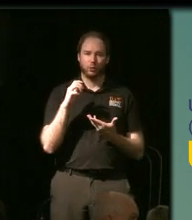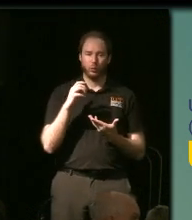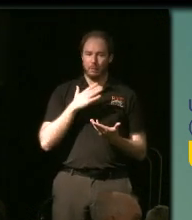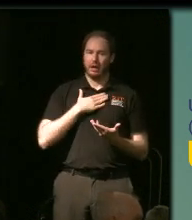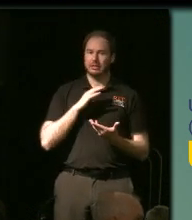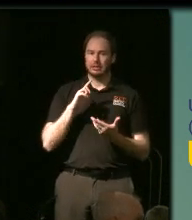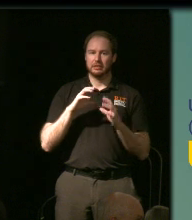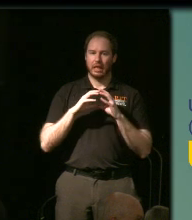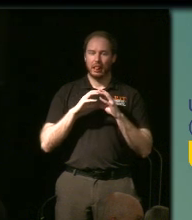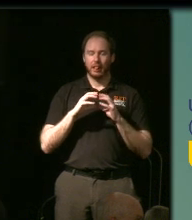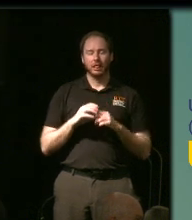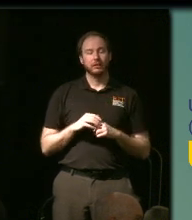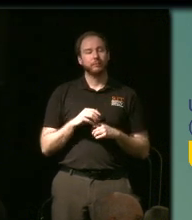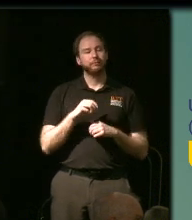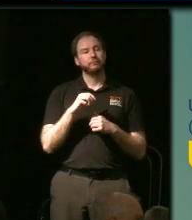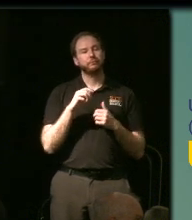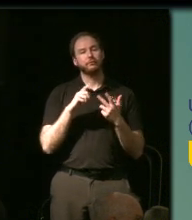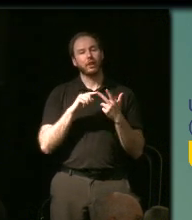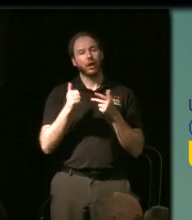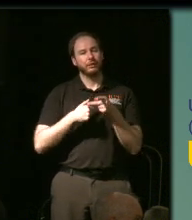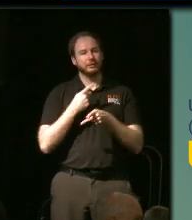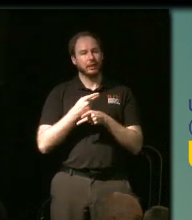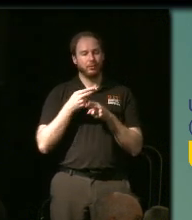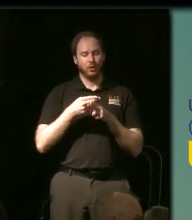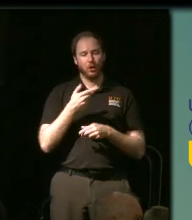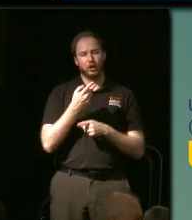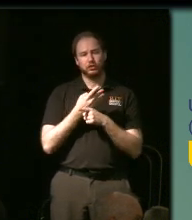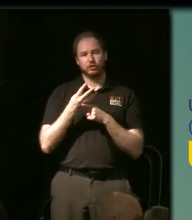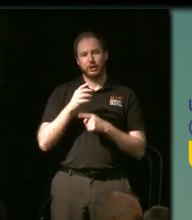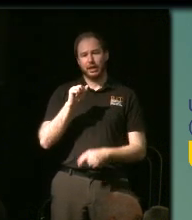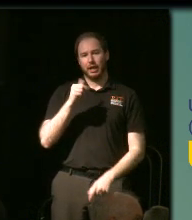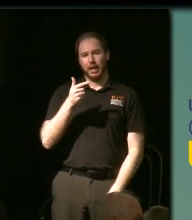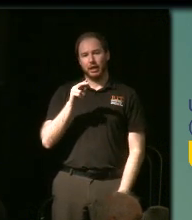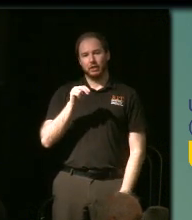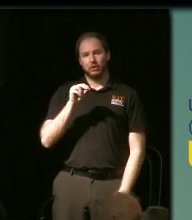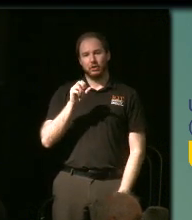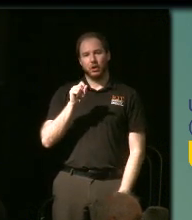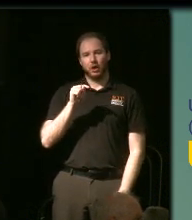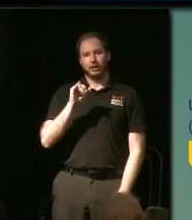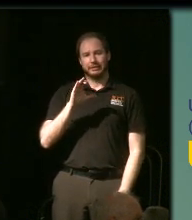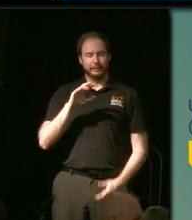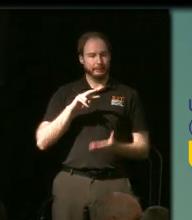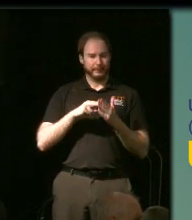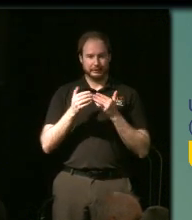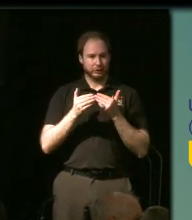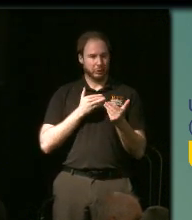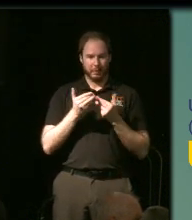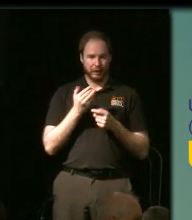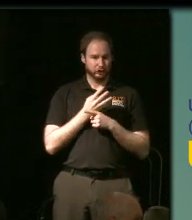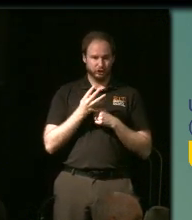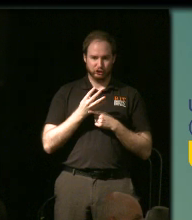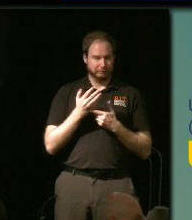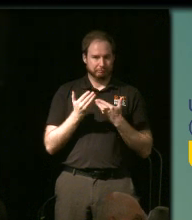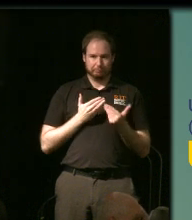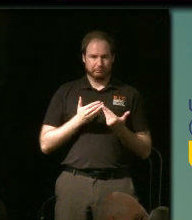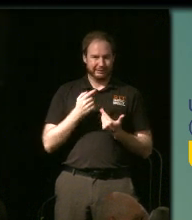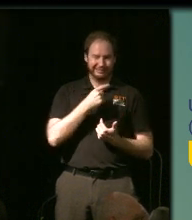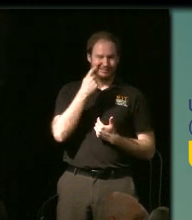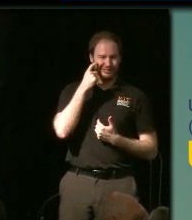The other form of treatments are gene agnostic treatments, where it doesn't matter what gene you have, like you just heard about